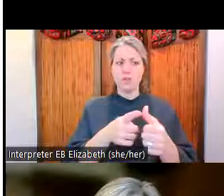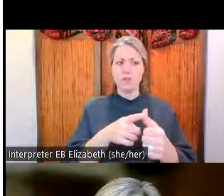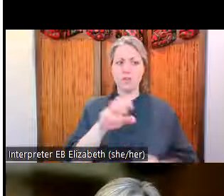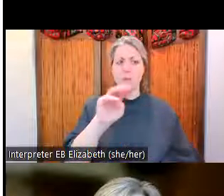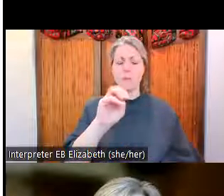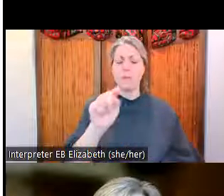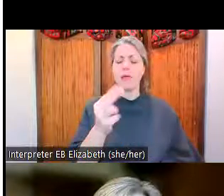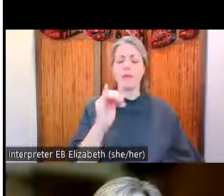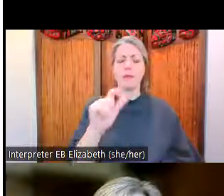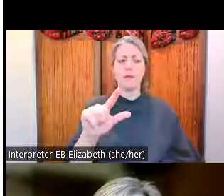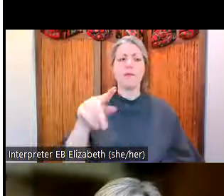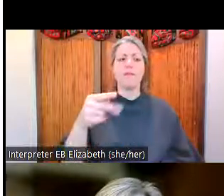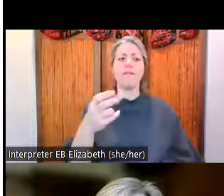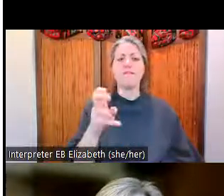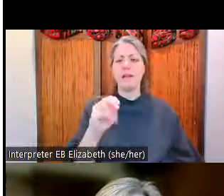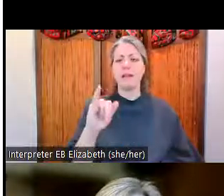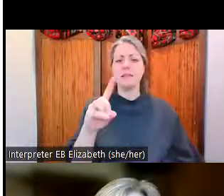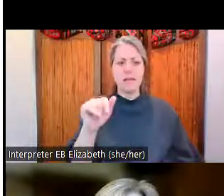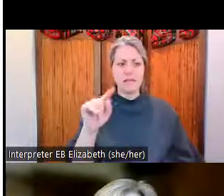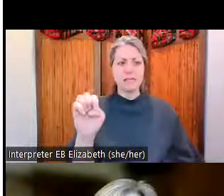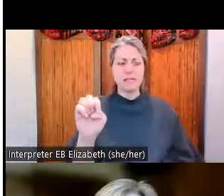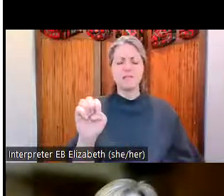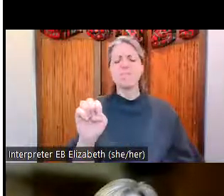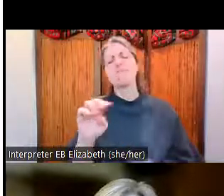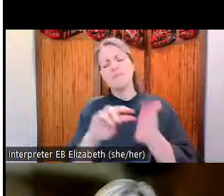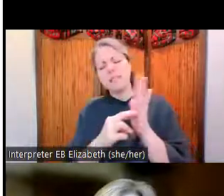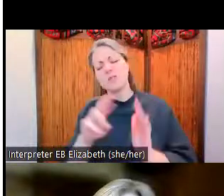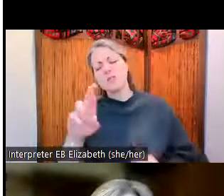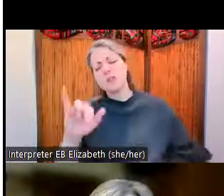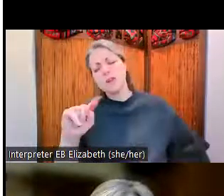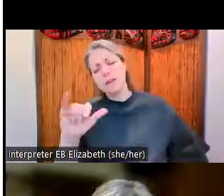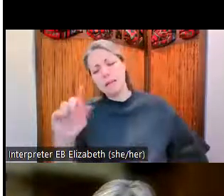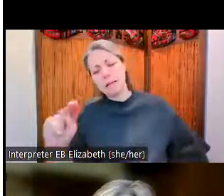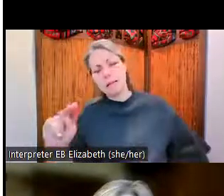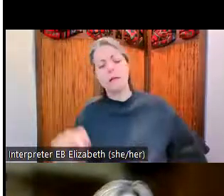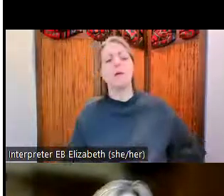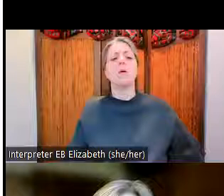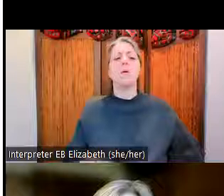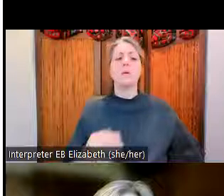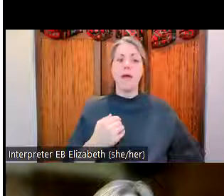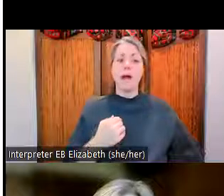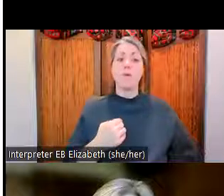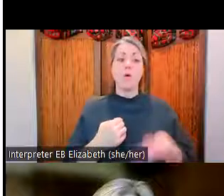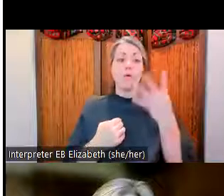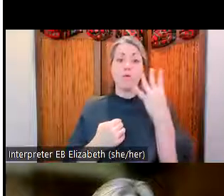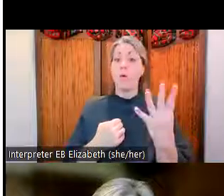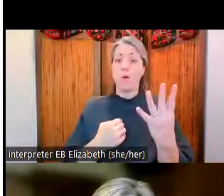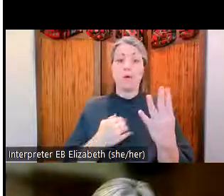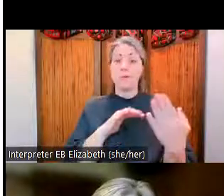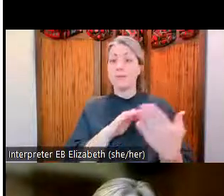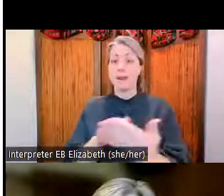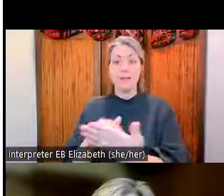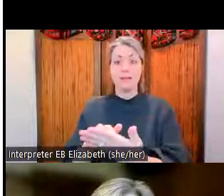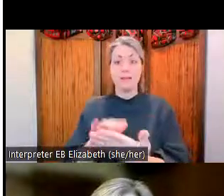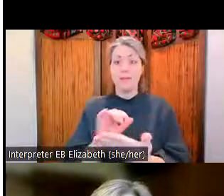for children with ADHD in general, there's really just 4 studies looking at kids with autism